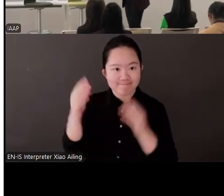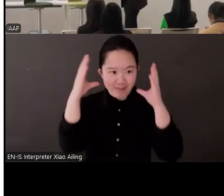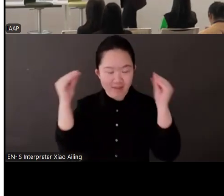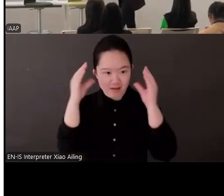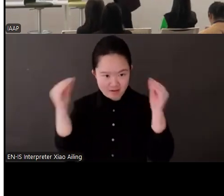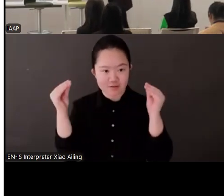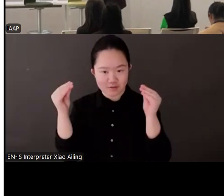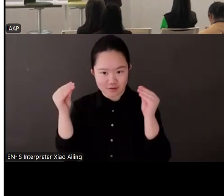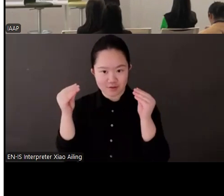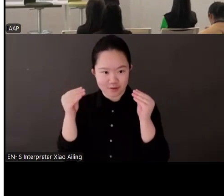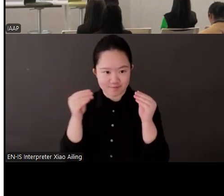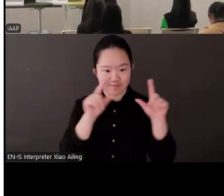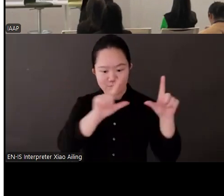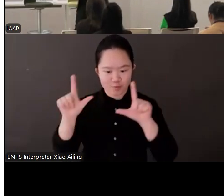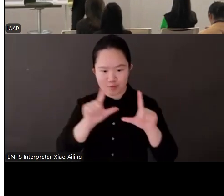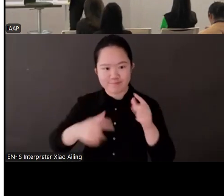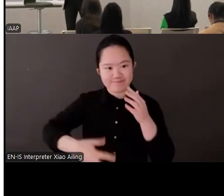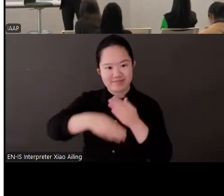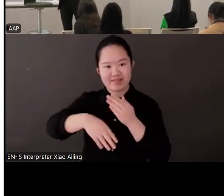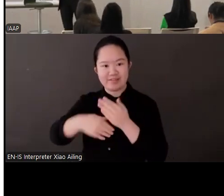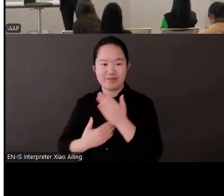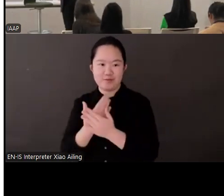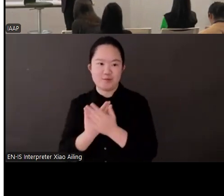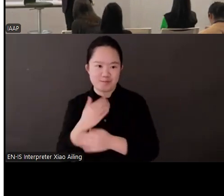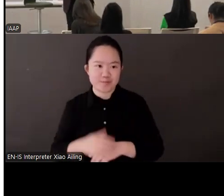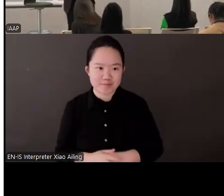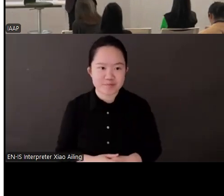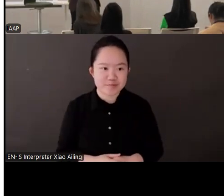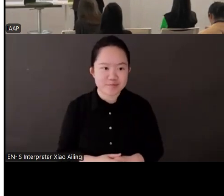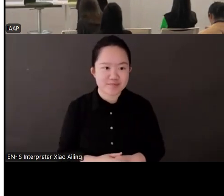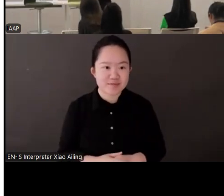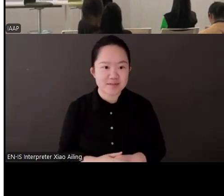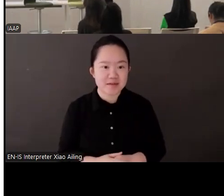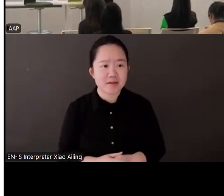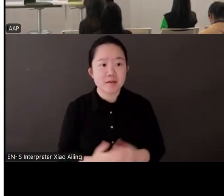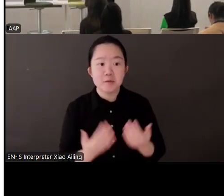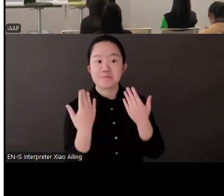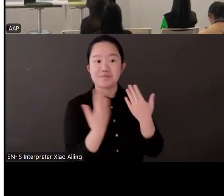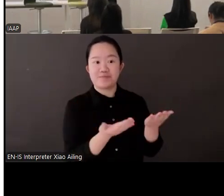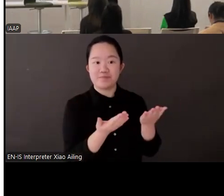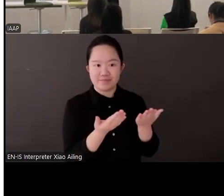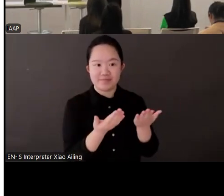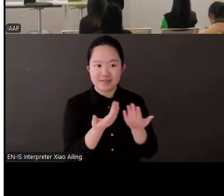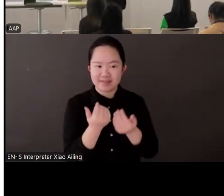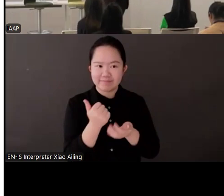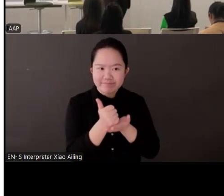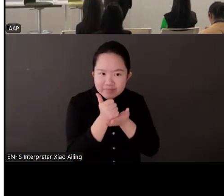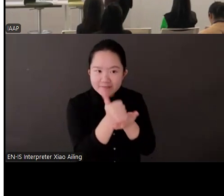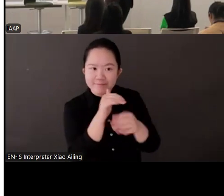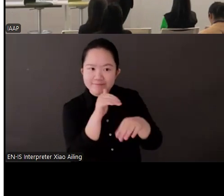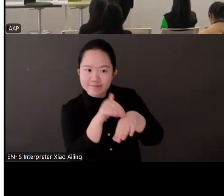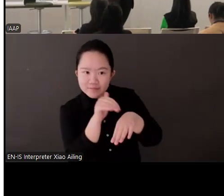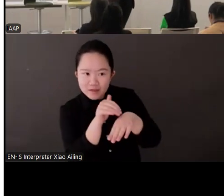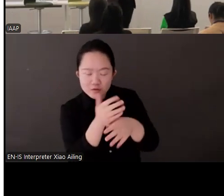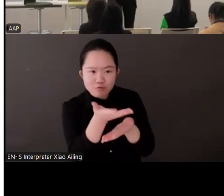is the Advisory Council. We are a very nice gang, and what we do is that we meet up every other month to discuss what do we need